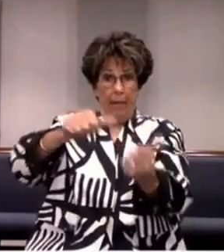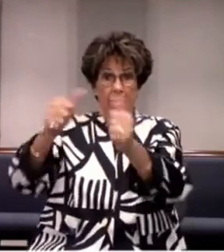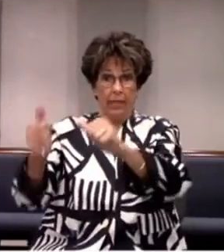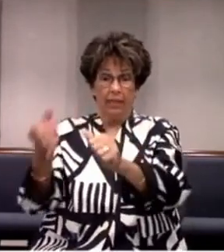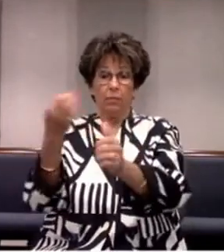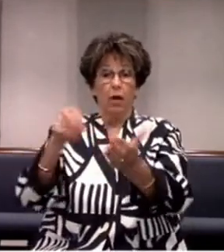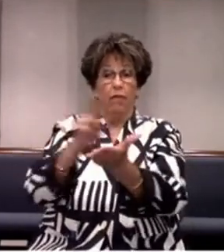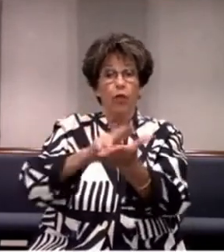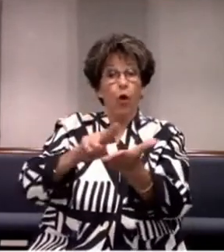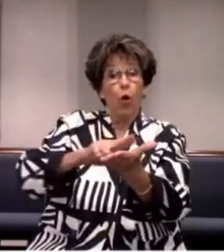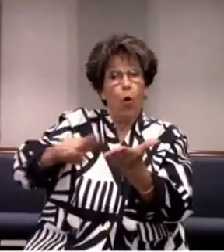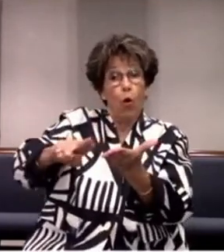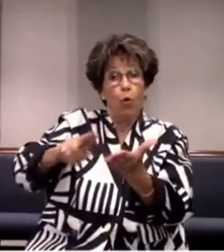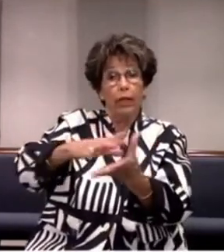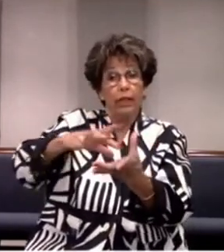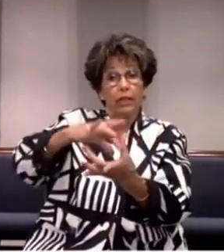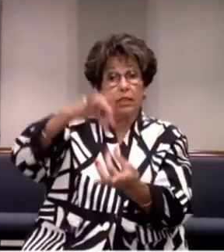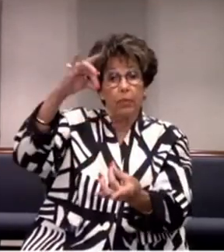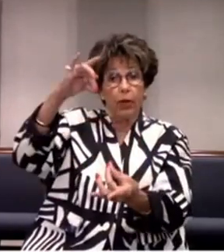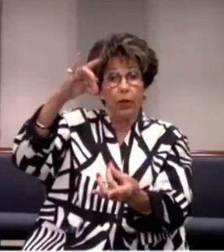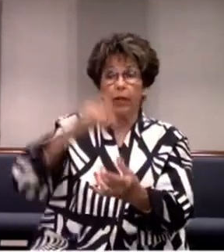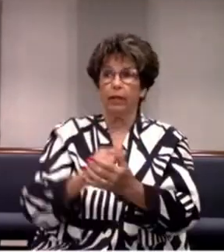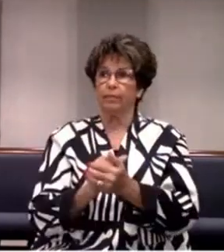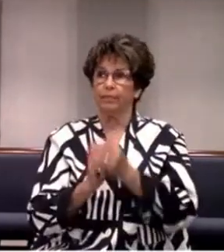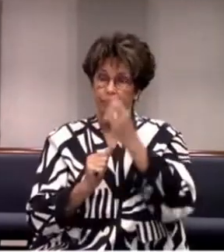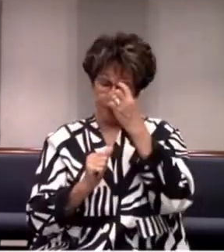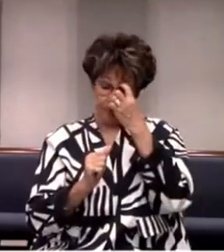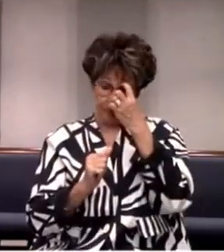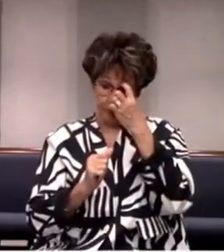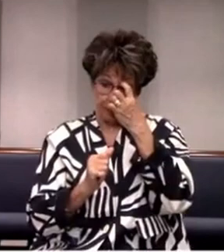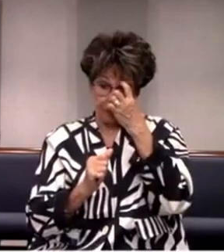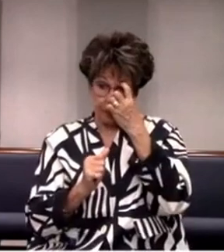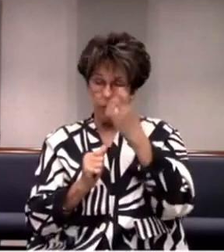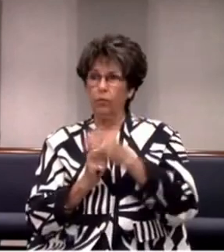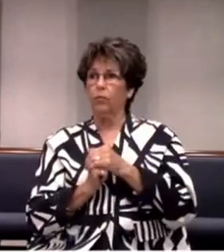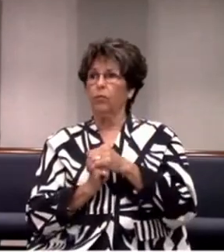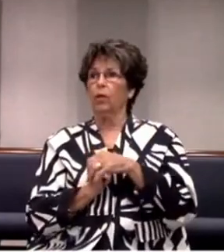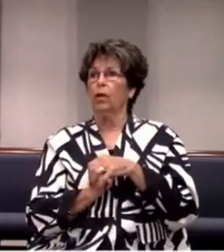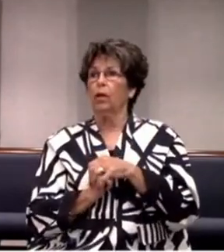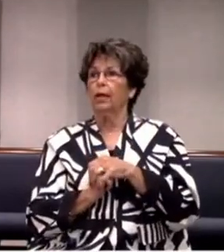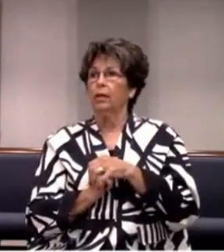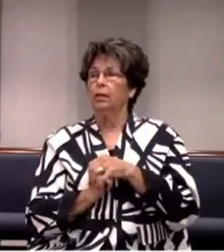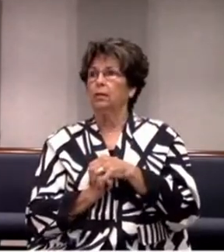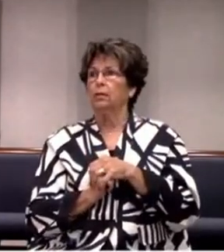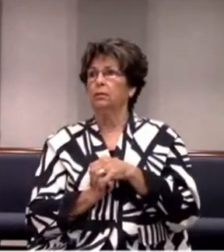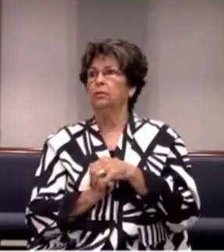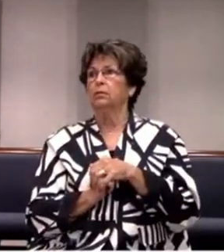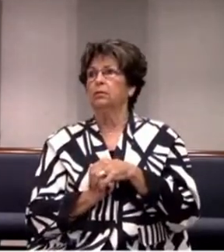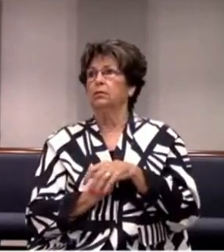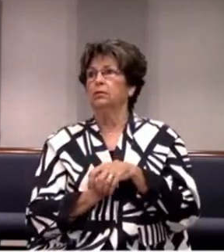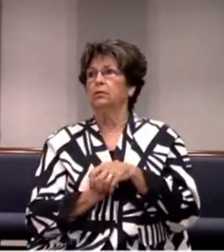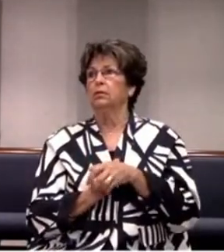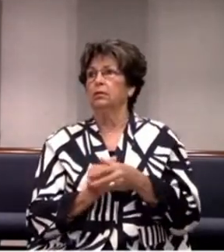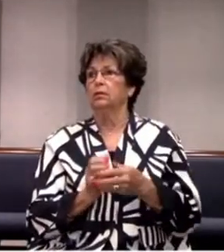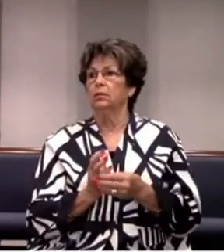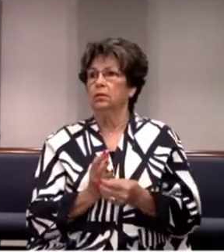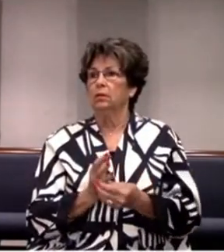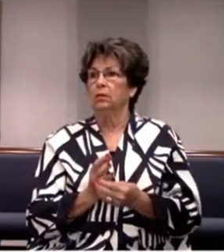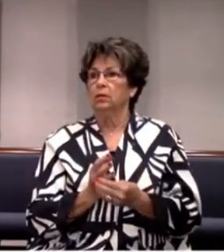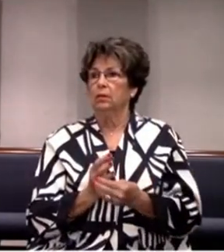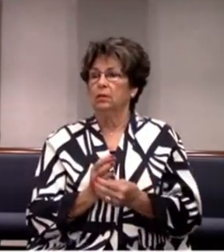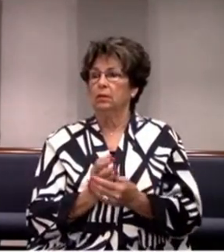Ghost. The moment that Peter is writing about here in Acts chapter 11, verse number